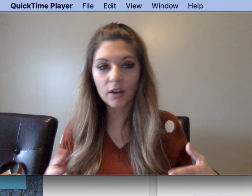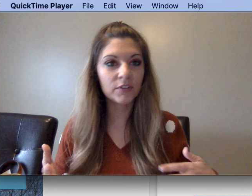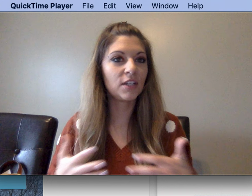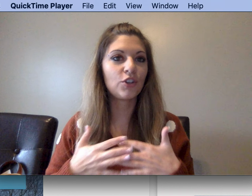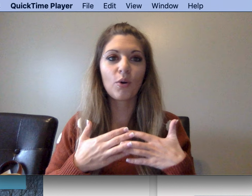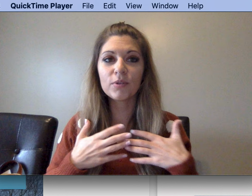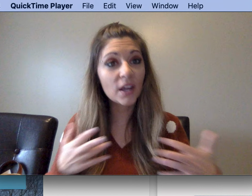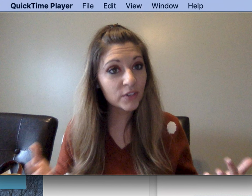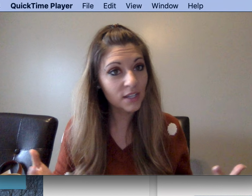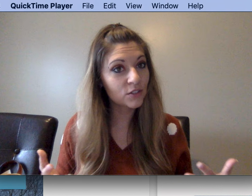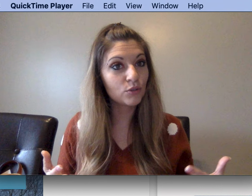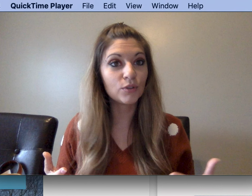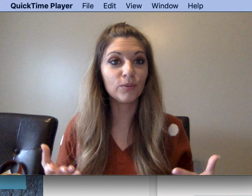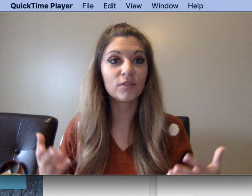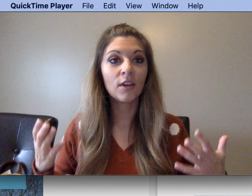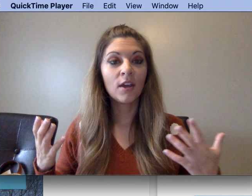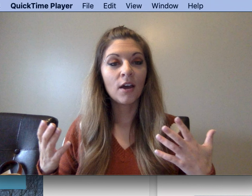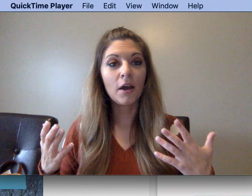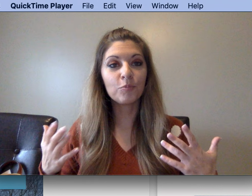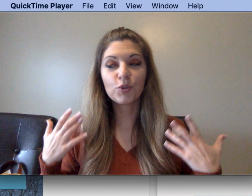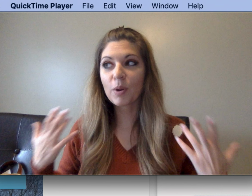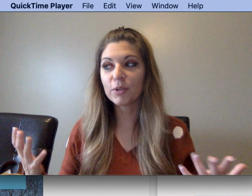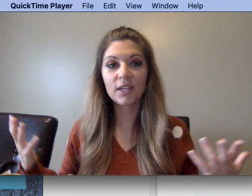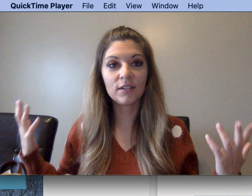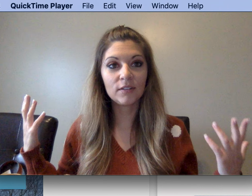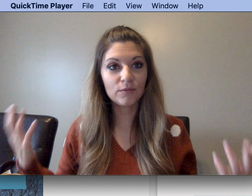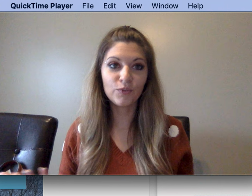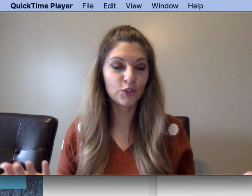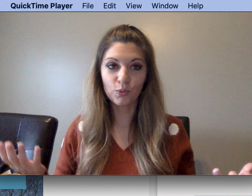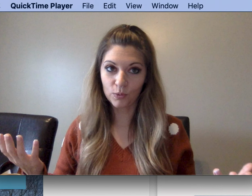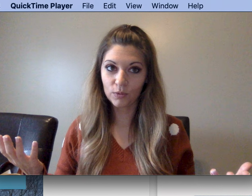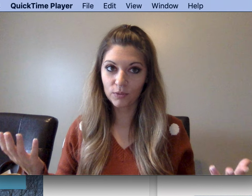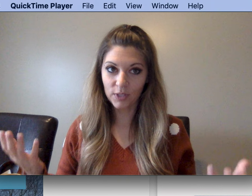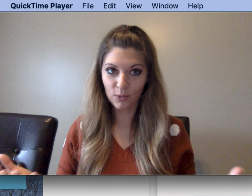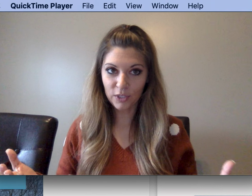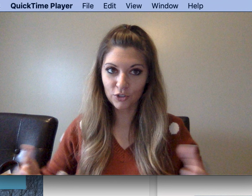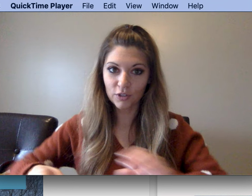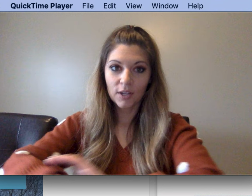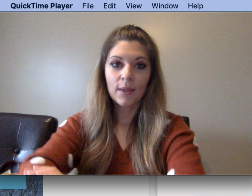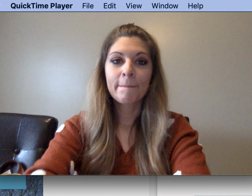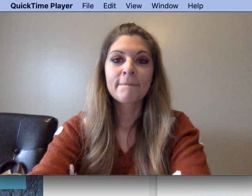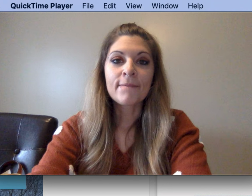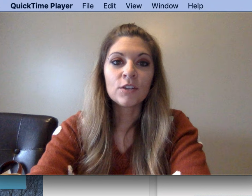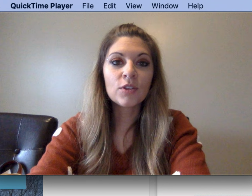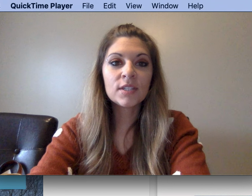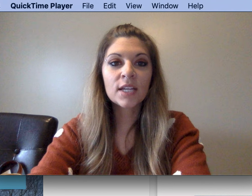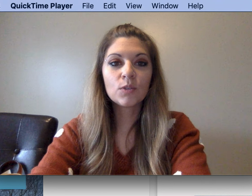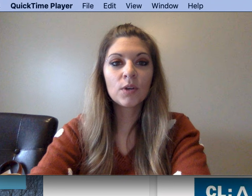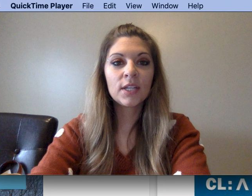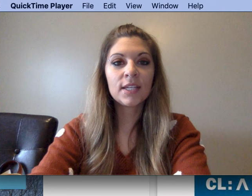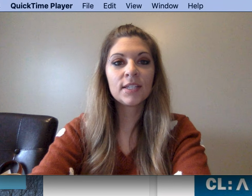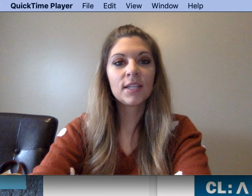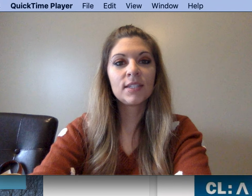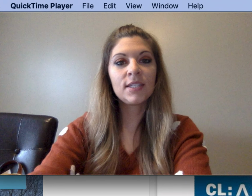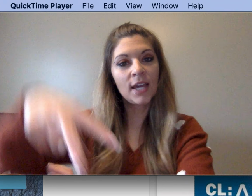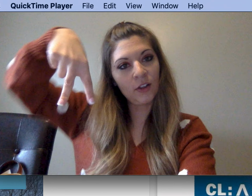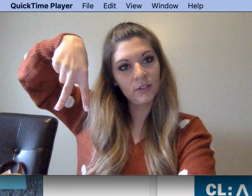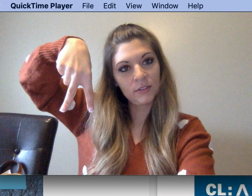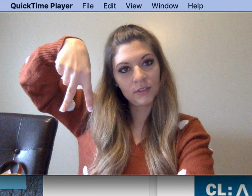every conversation, almost every sentence you use, to represent visual language. So this next one